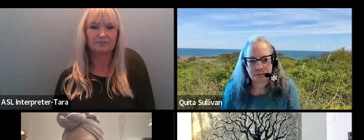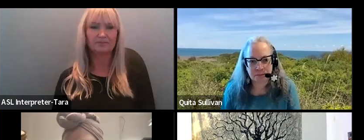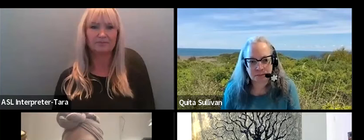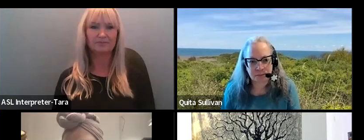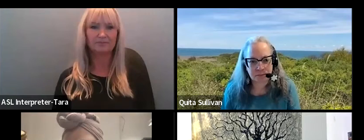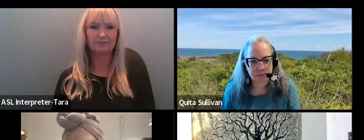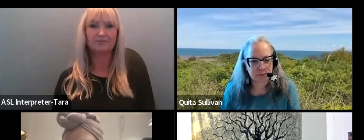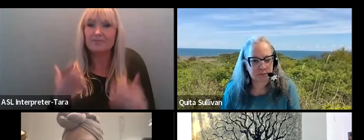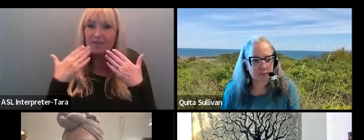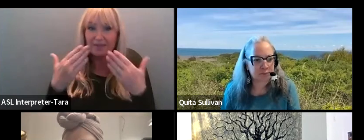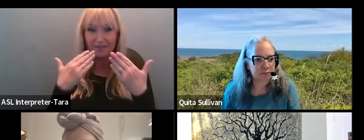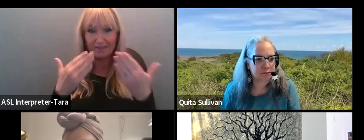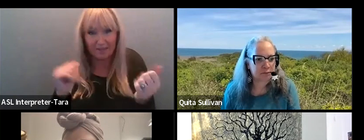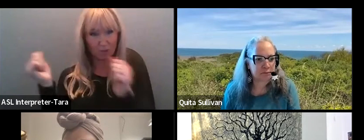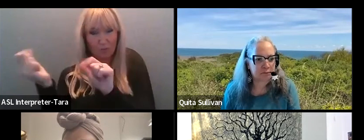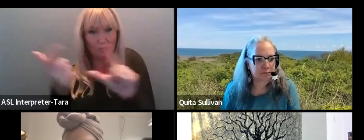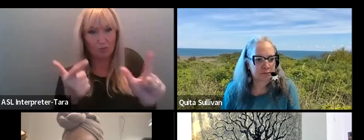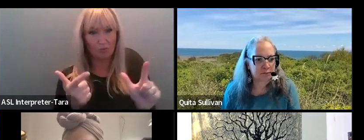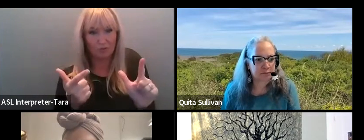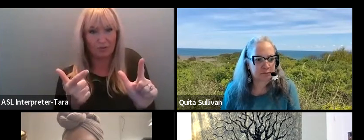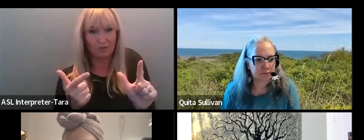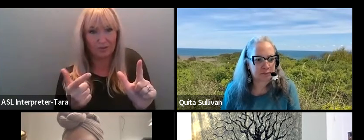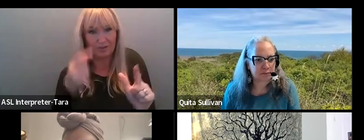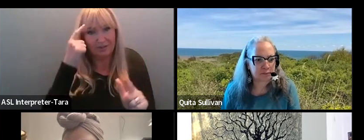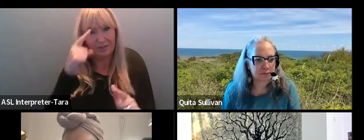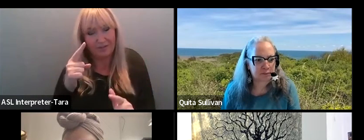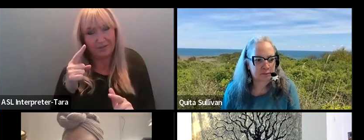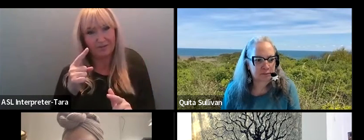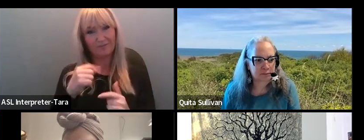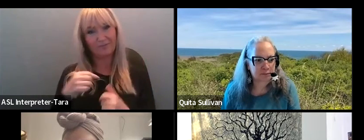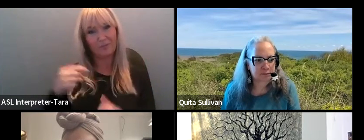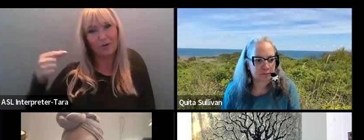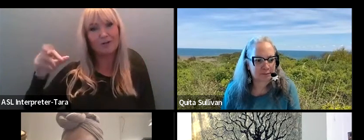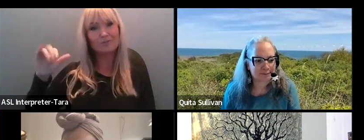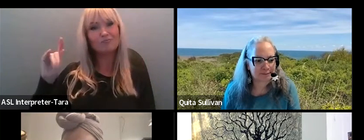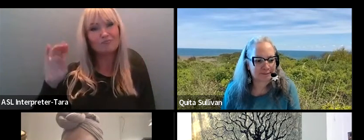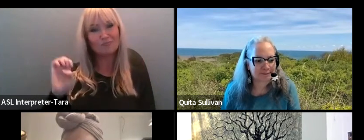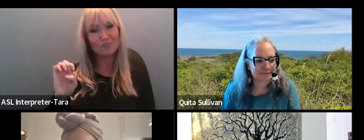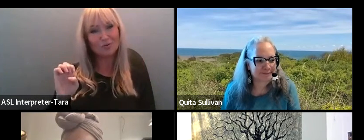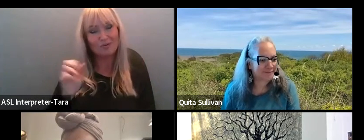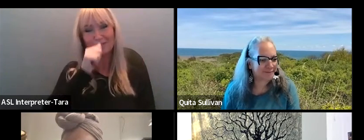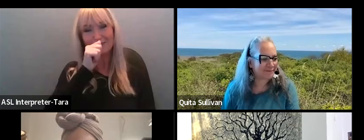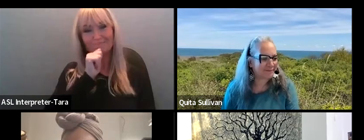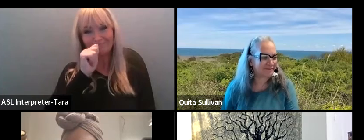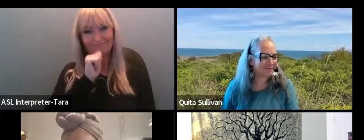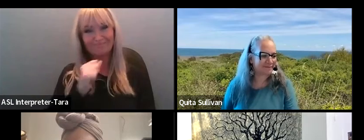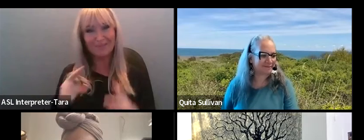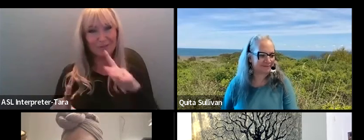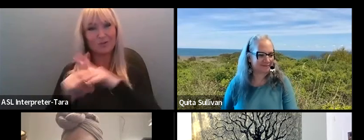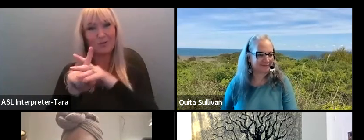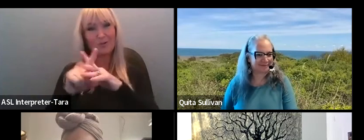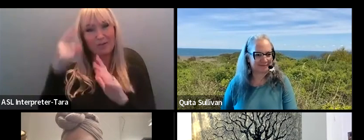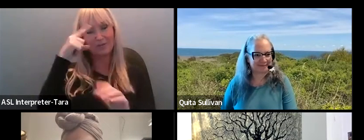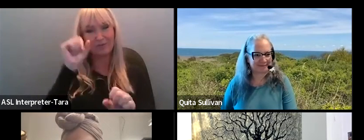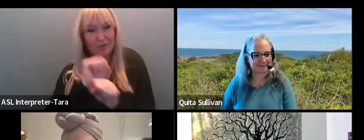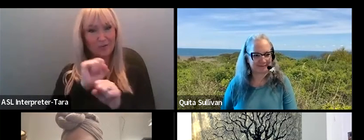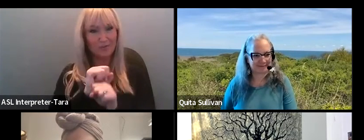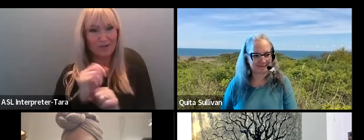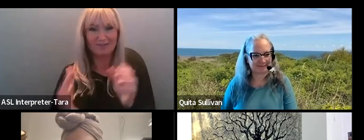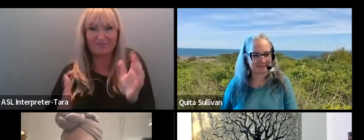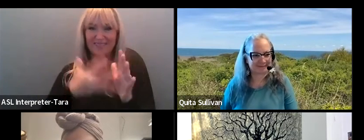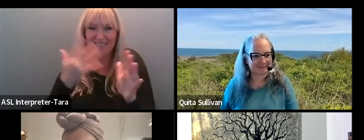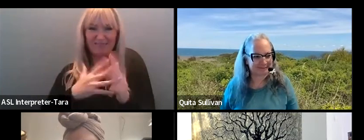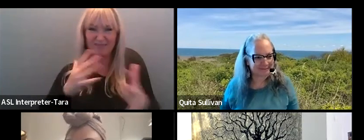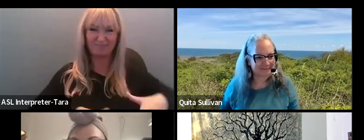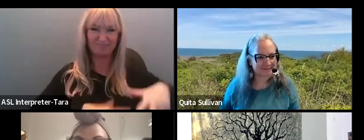And thank you all for grace in the face of showing up for the work, even if it's messy and in